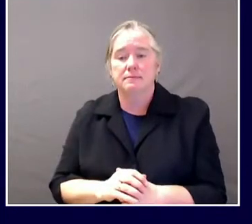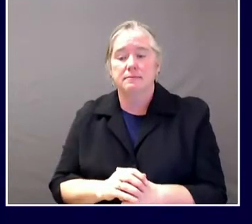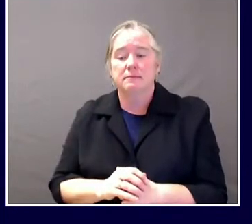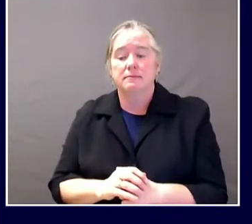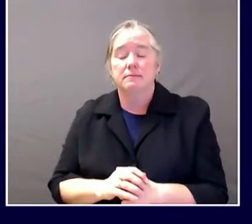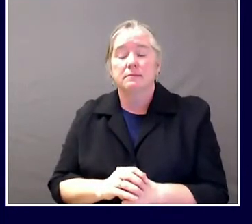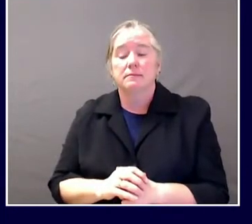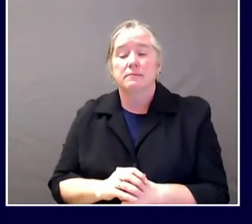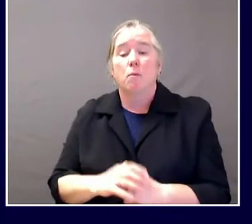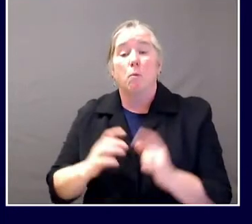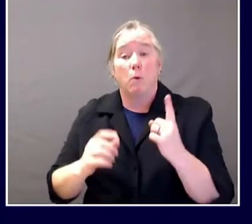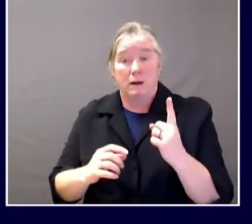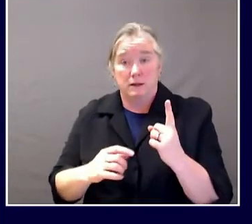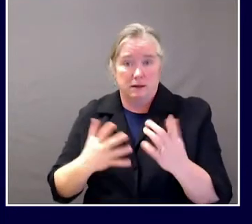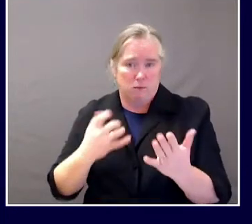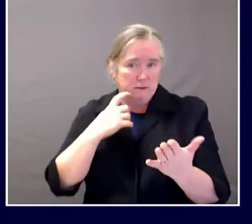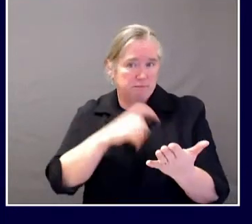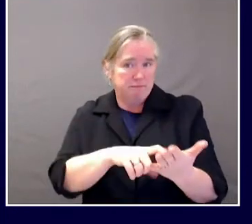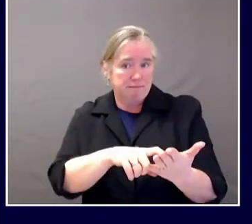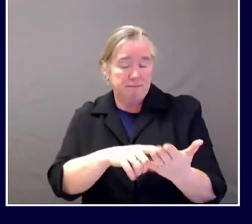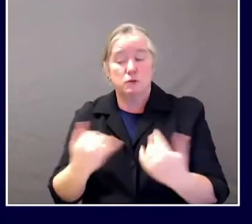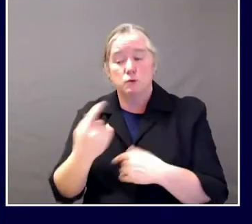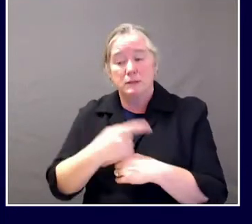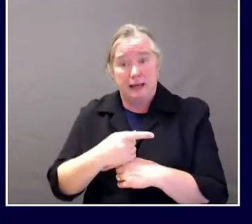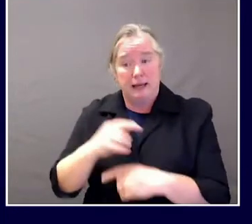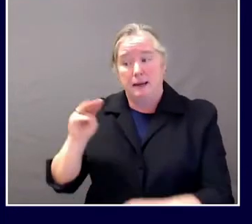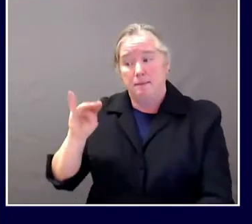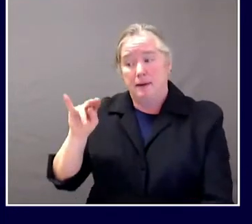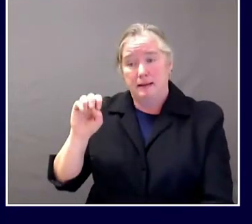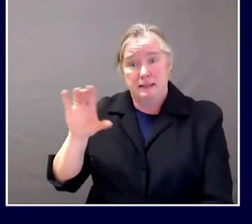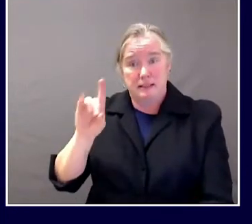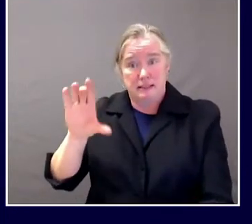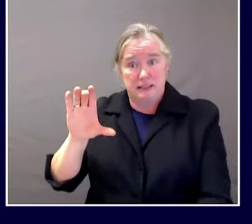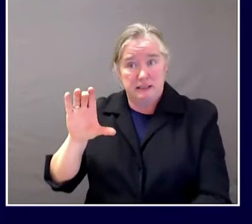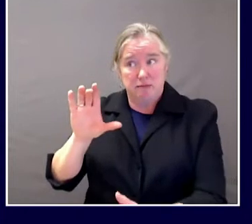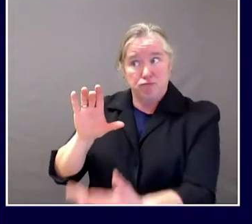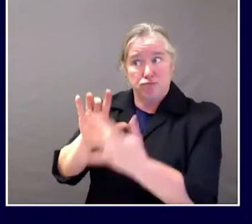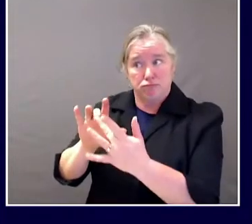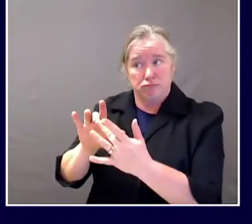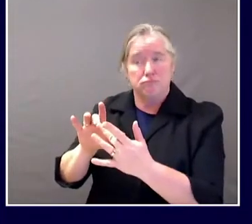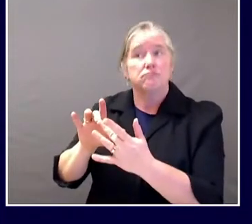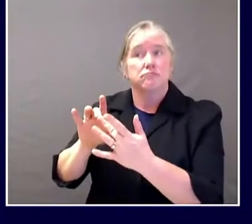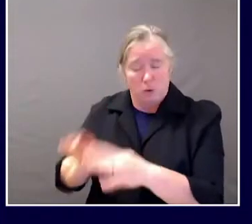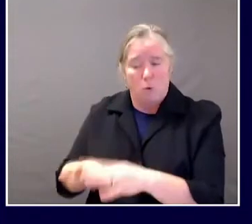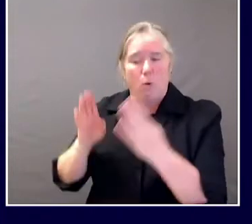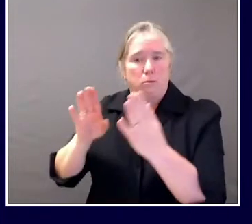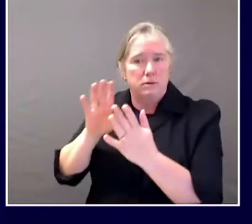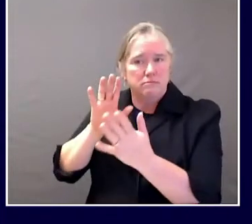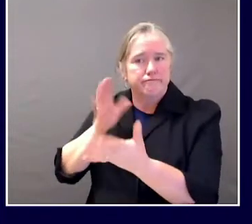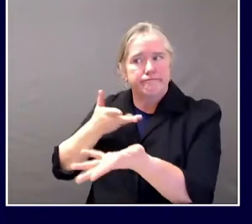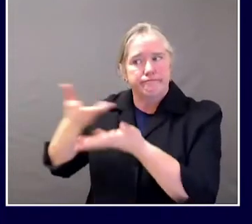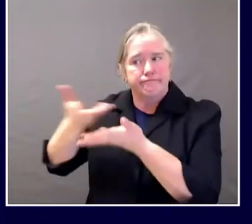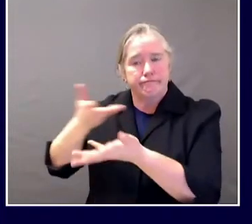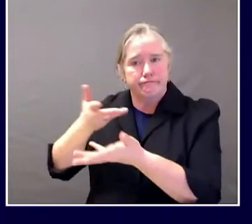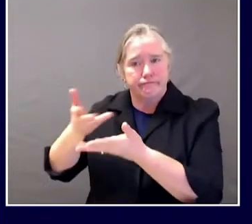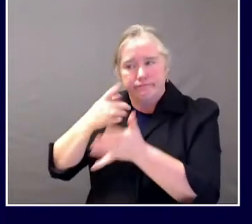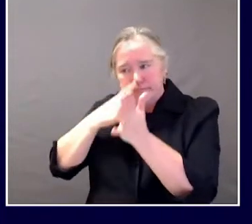I wanted to note. Just today, Maine CDC opened an epidemiological investigation